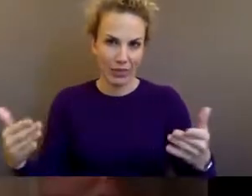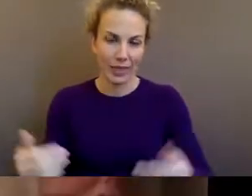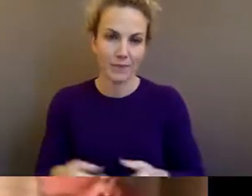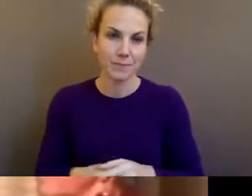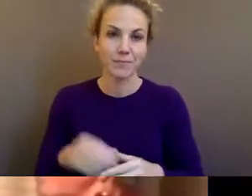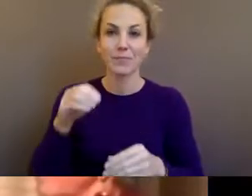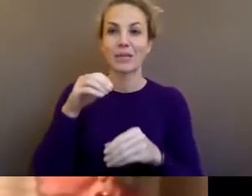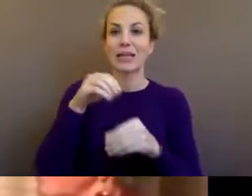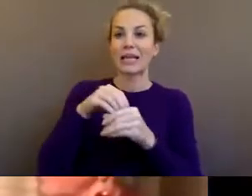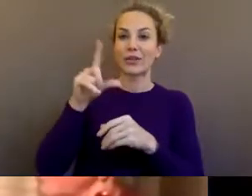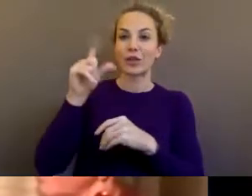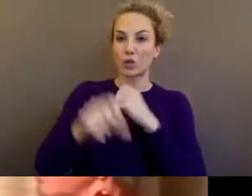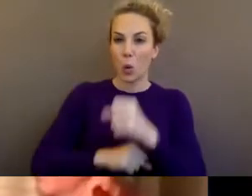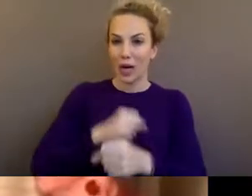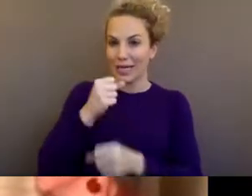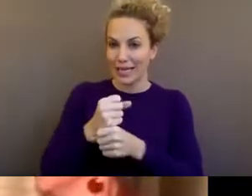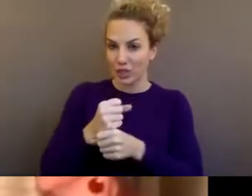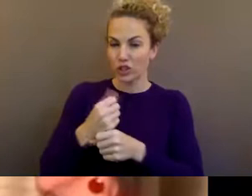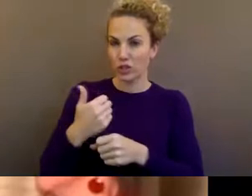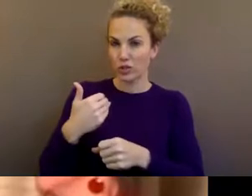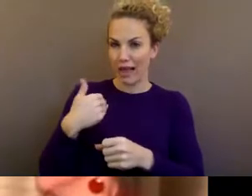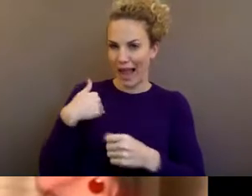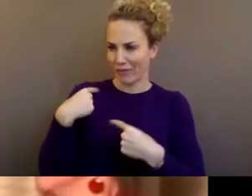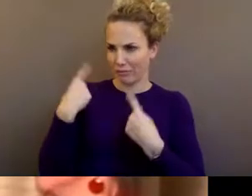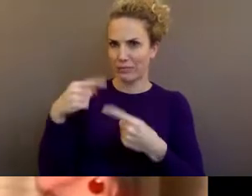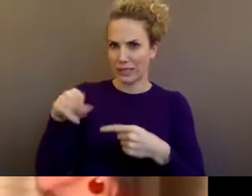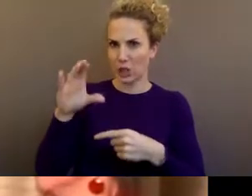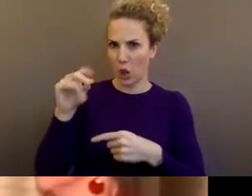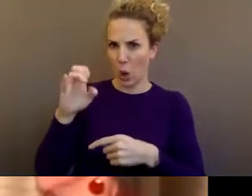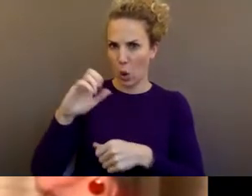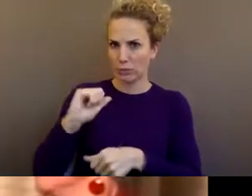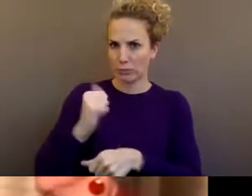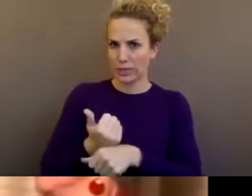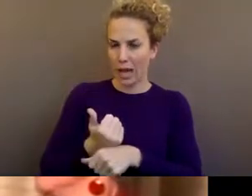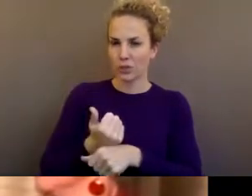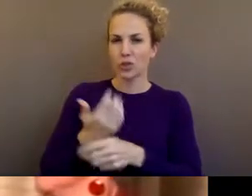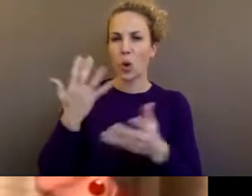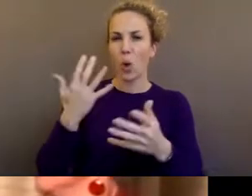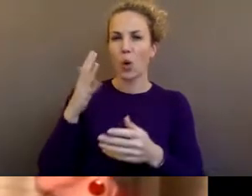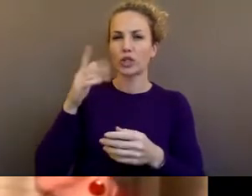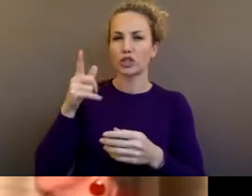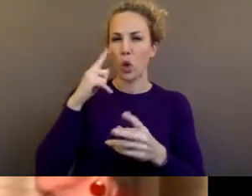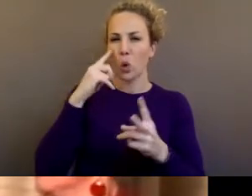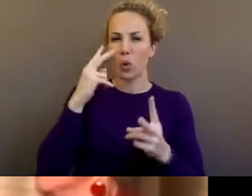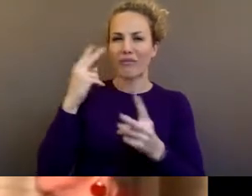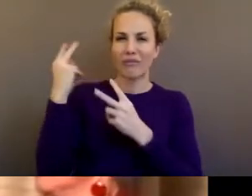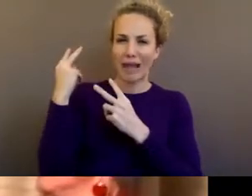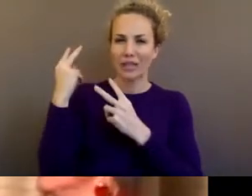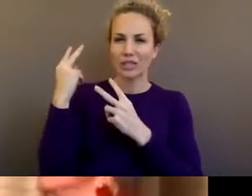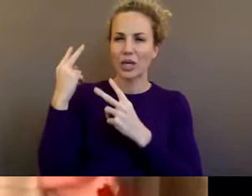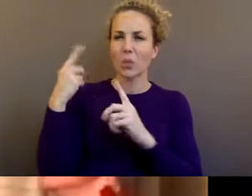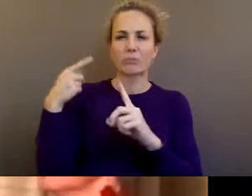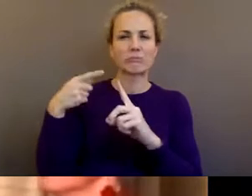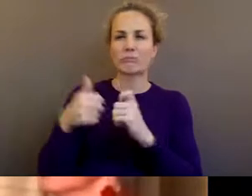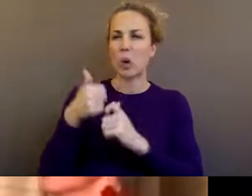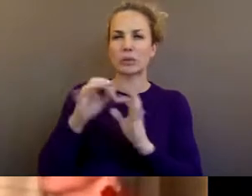In the 20 years of having the code, Stephanie, what is your reflection of the most important